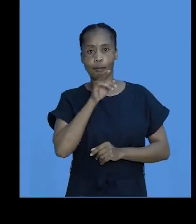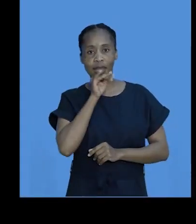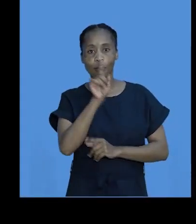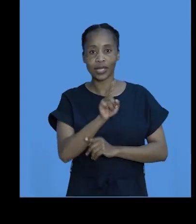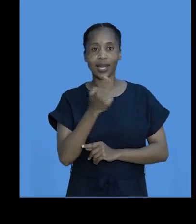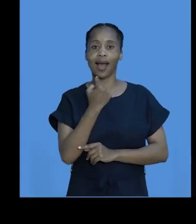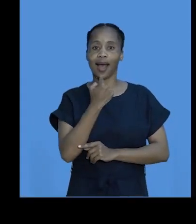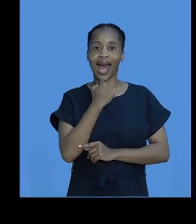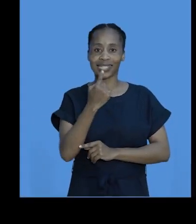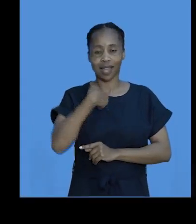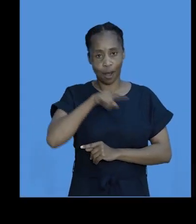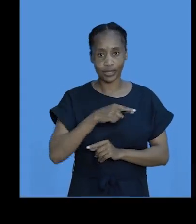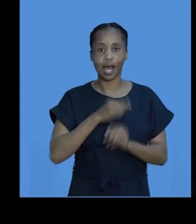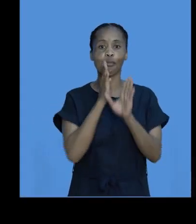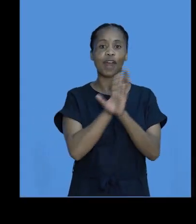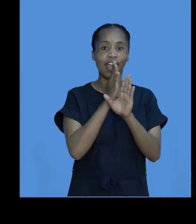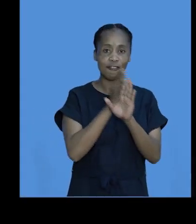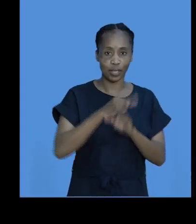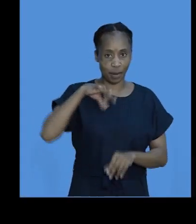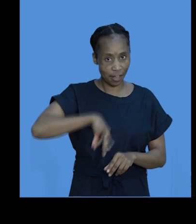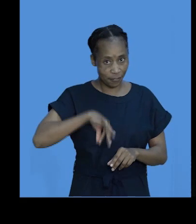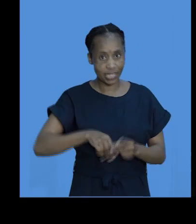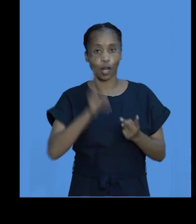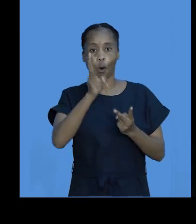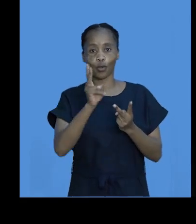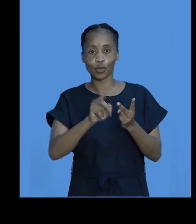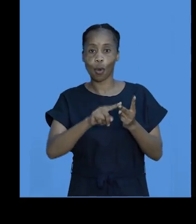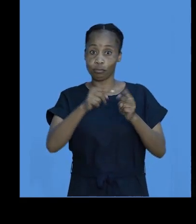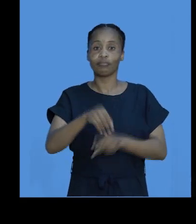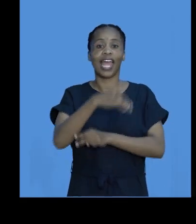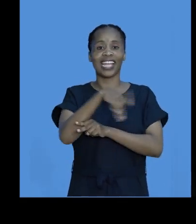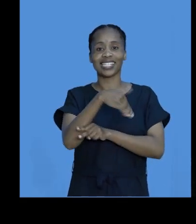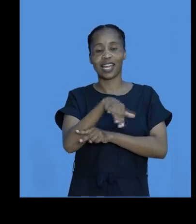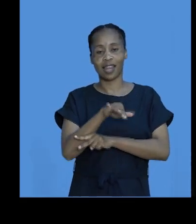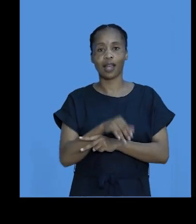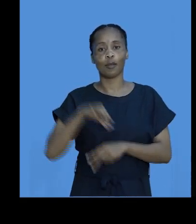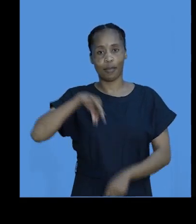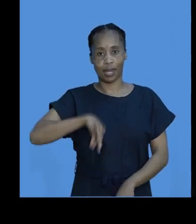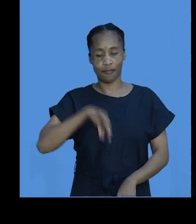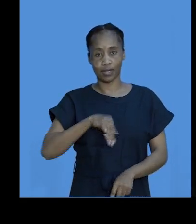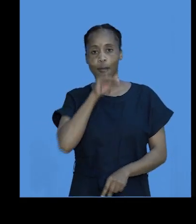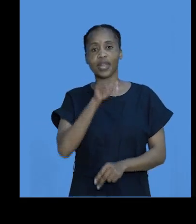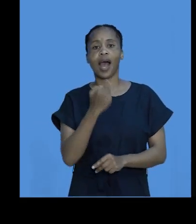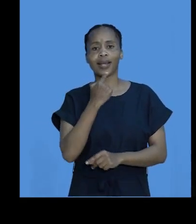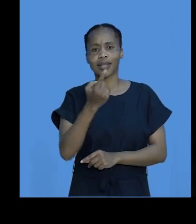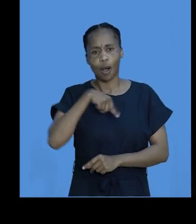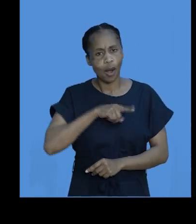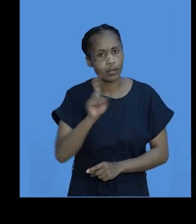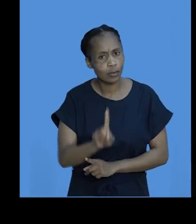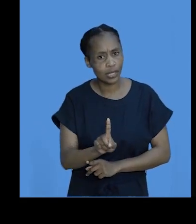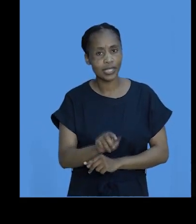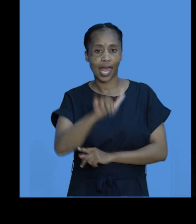answer there is going to be a private benefit and also an external benefit there. So our answer is A for that